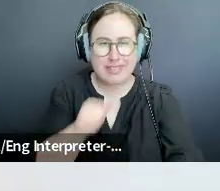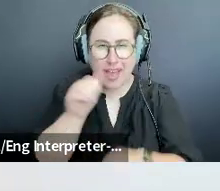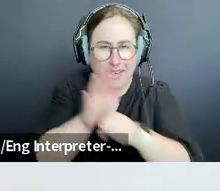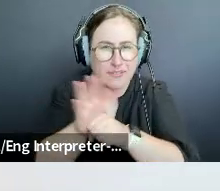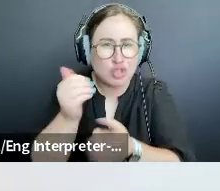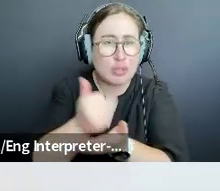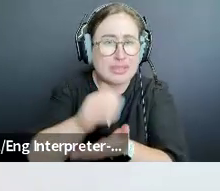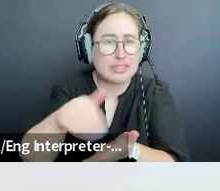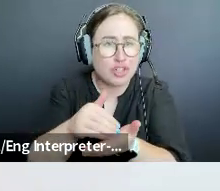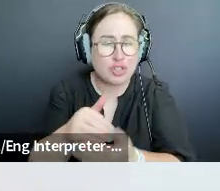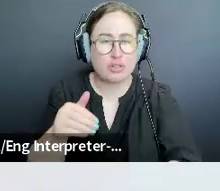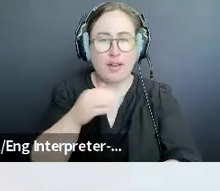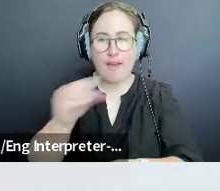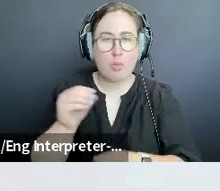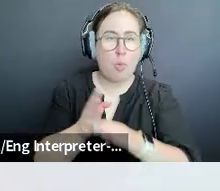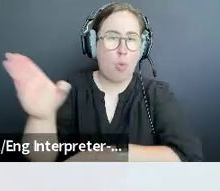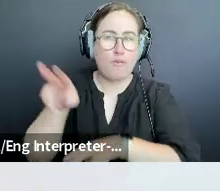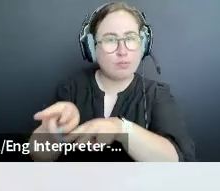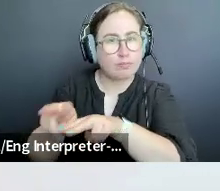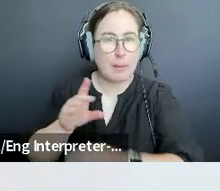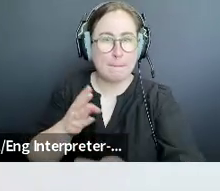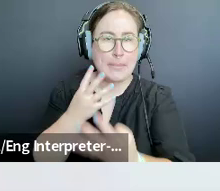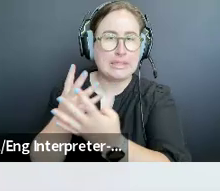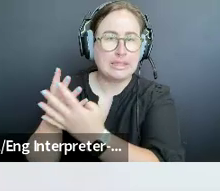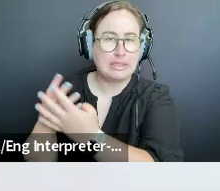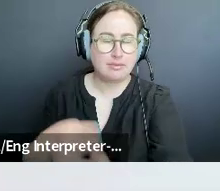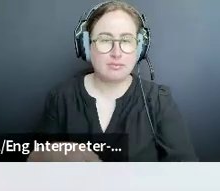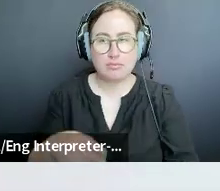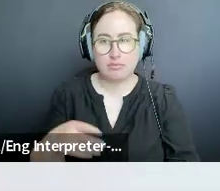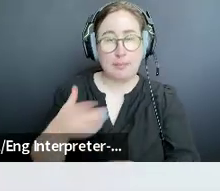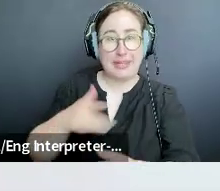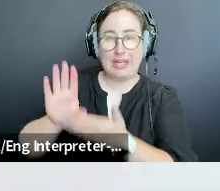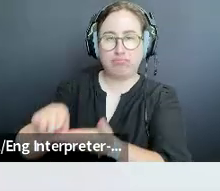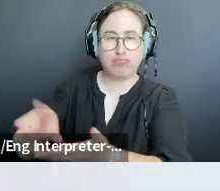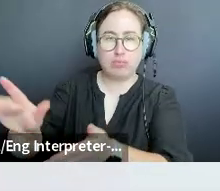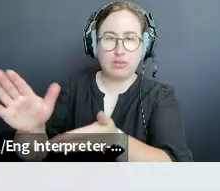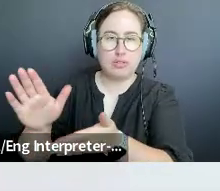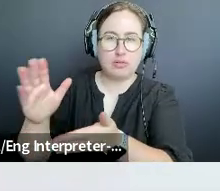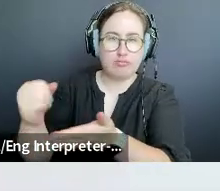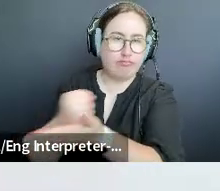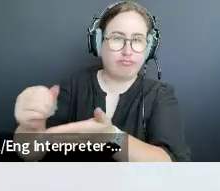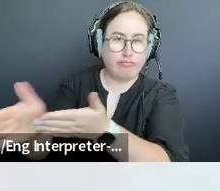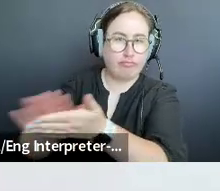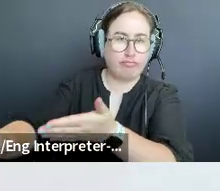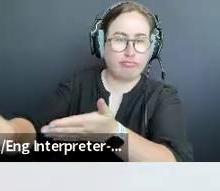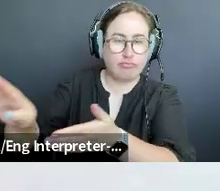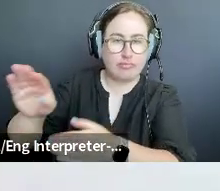and over-policing and over-incarceration. They are too often silenced, ignored, and erased, but not